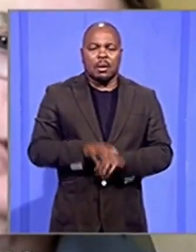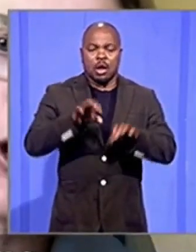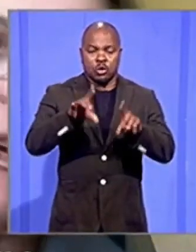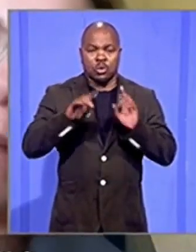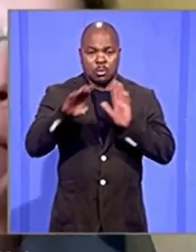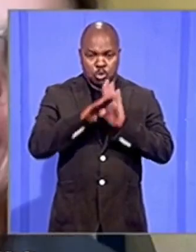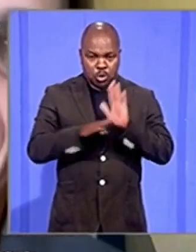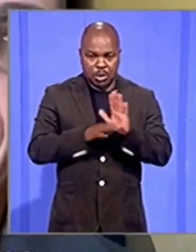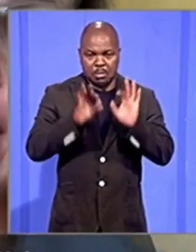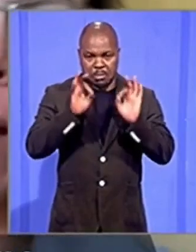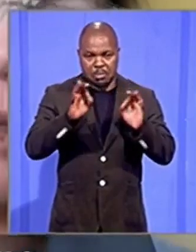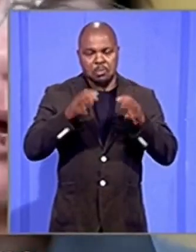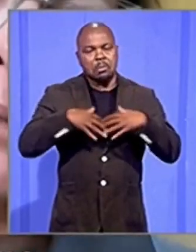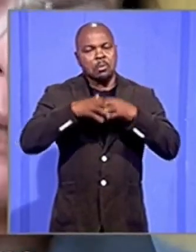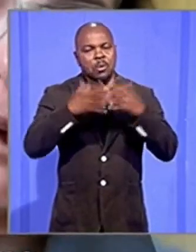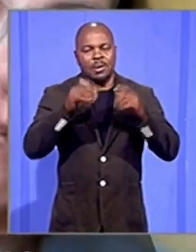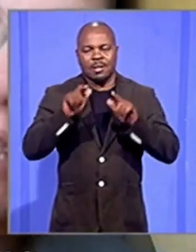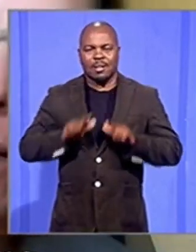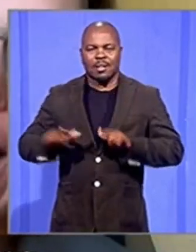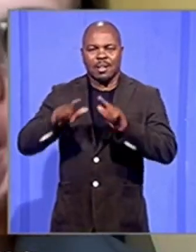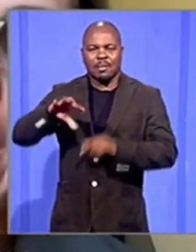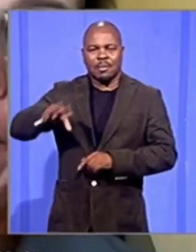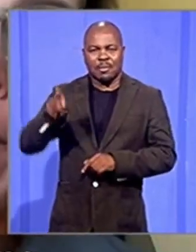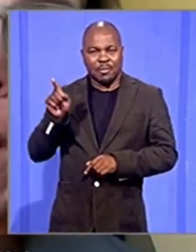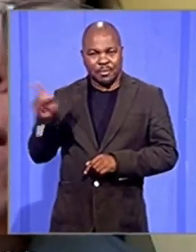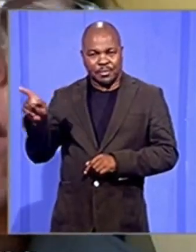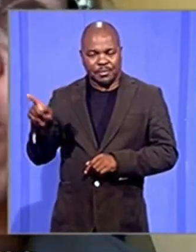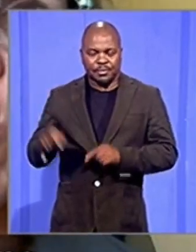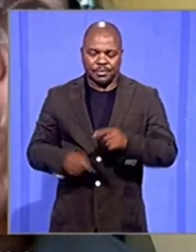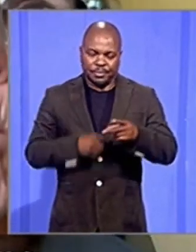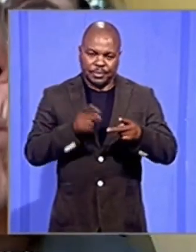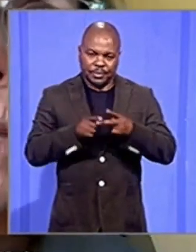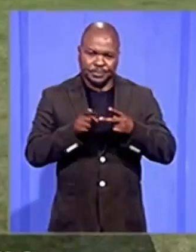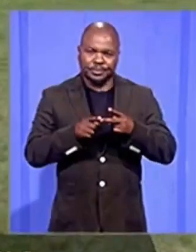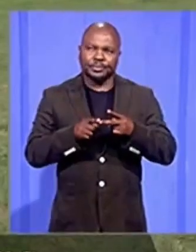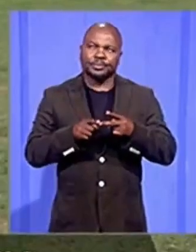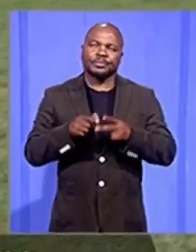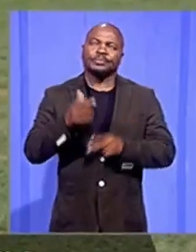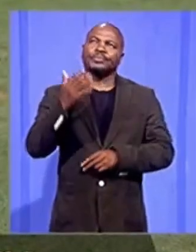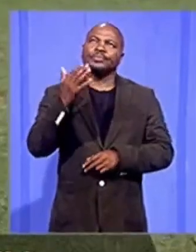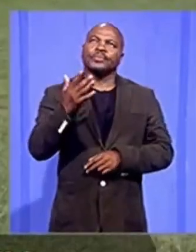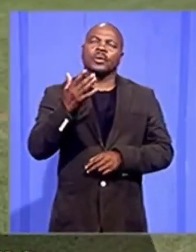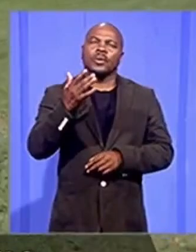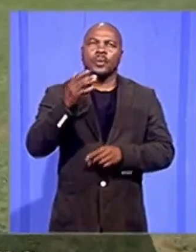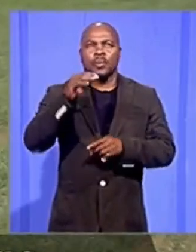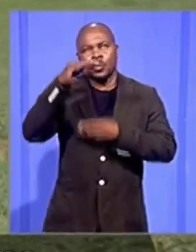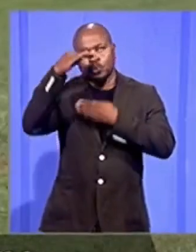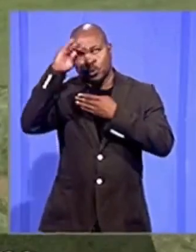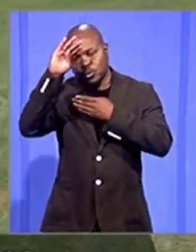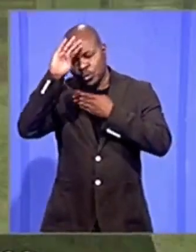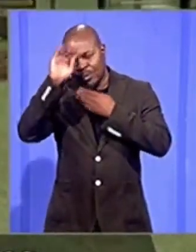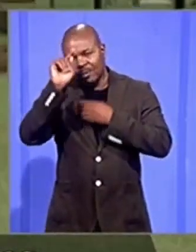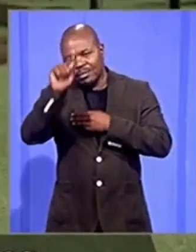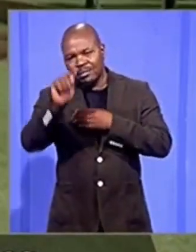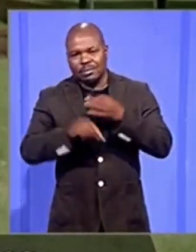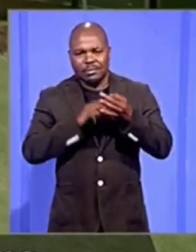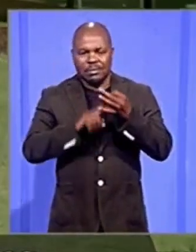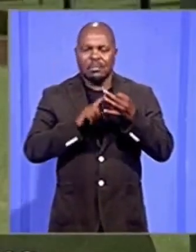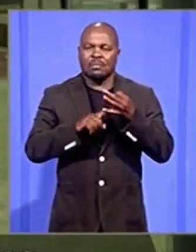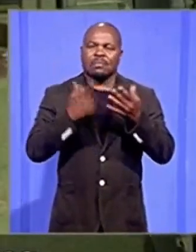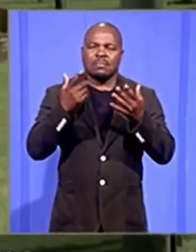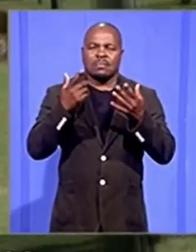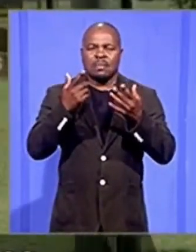educational program in the Limpopo province towards Botswana. And there are